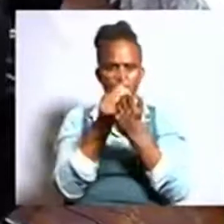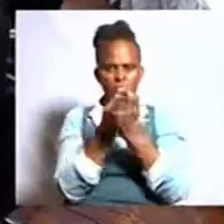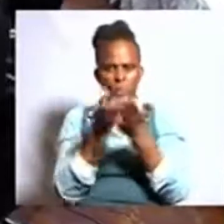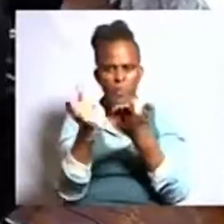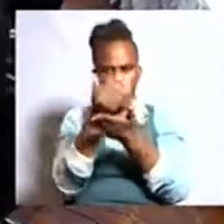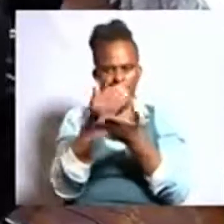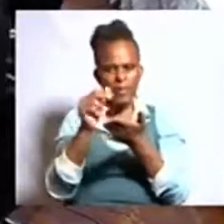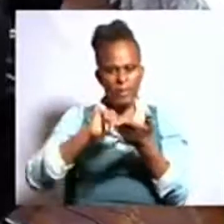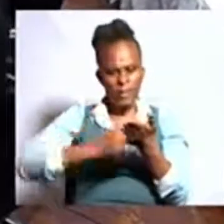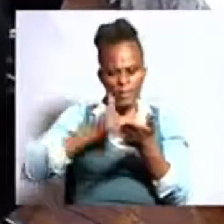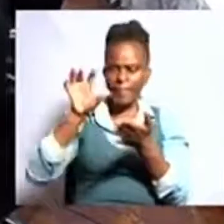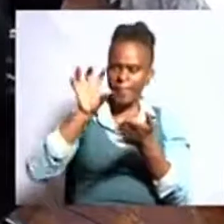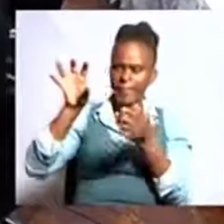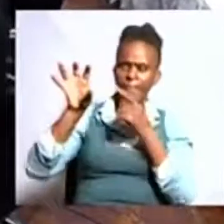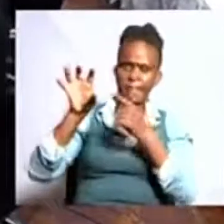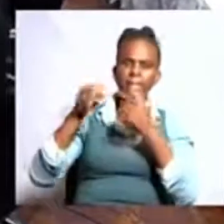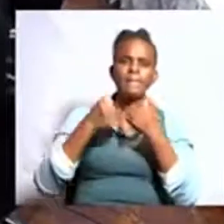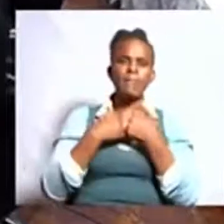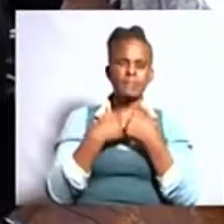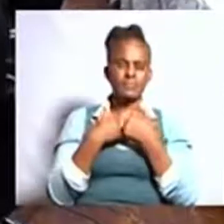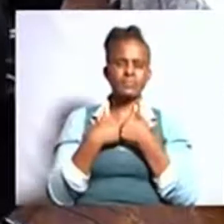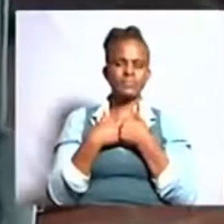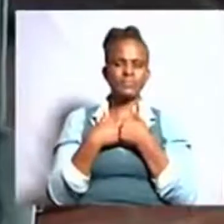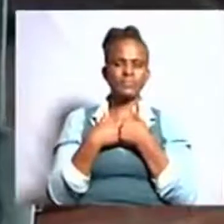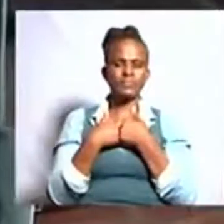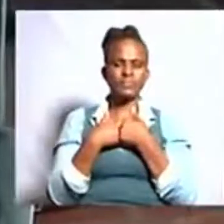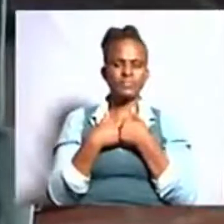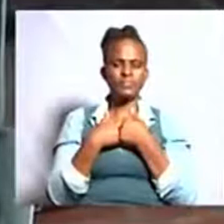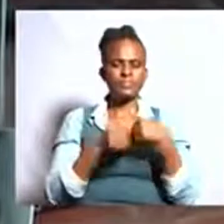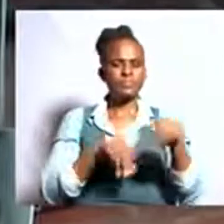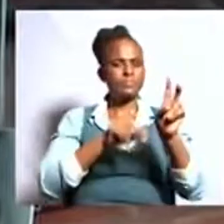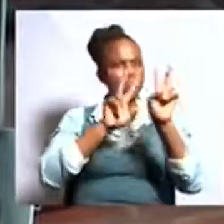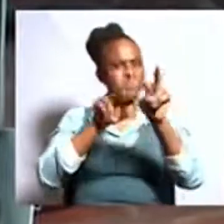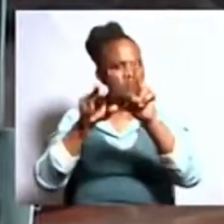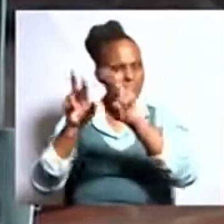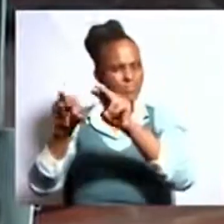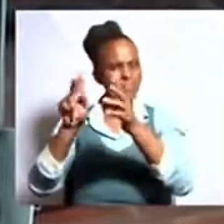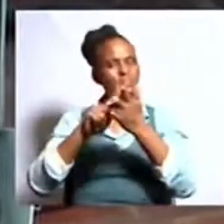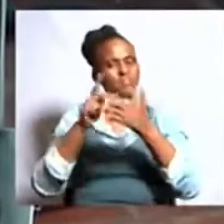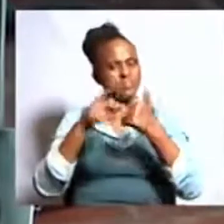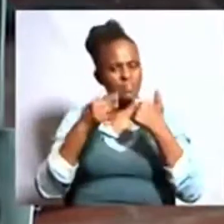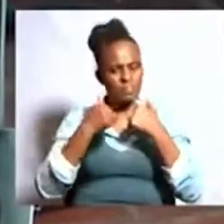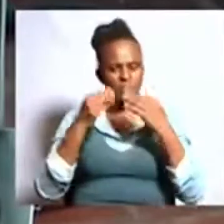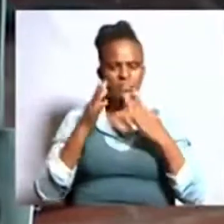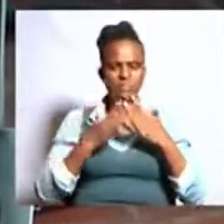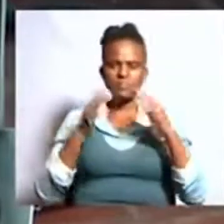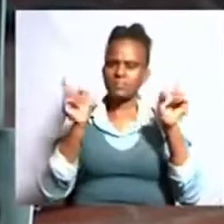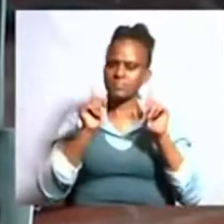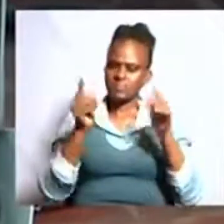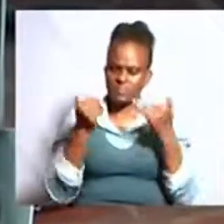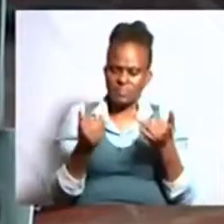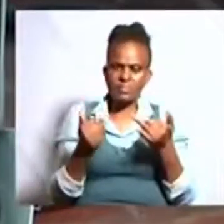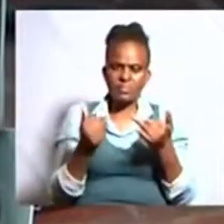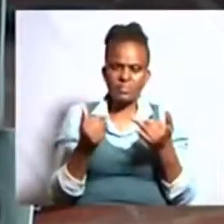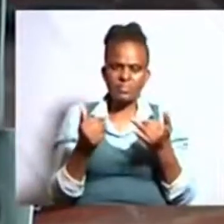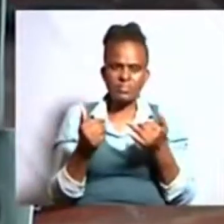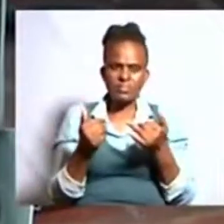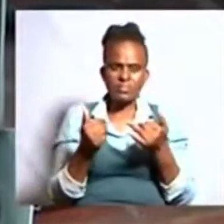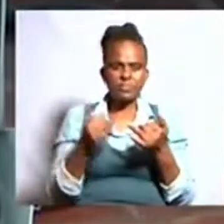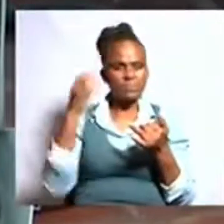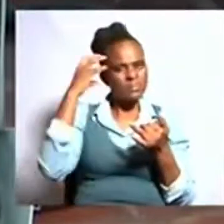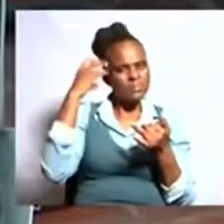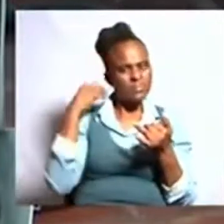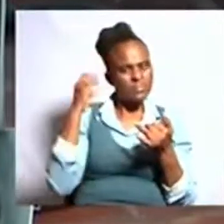a province, we have made a provision for monitoring exercises where the